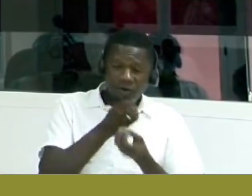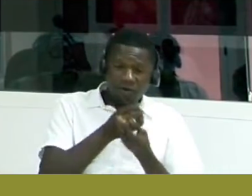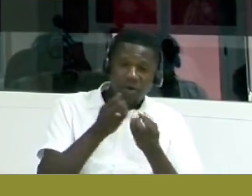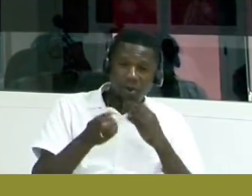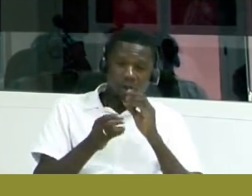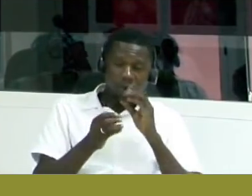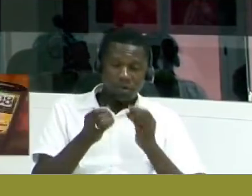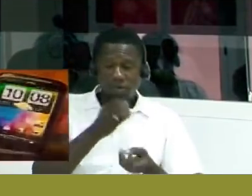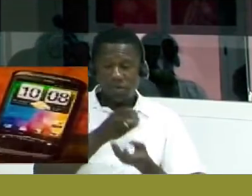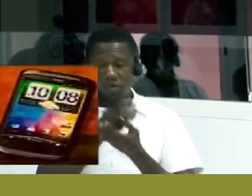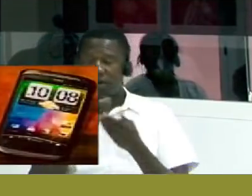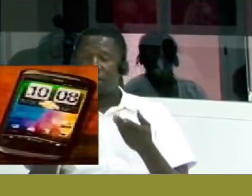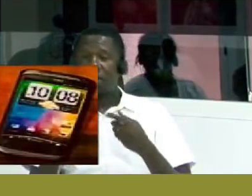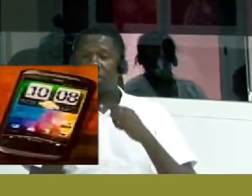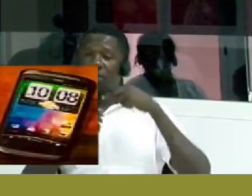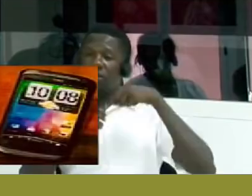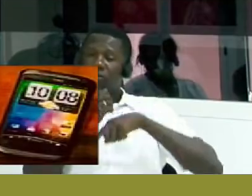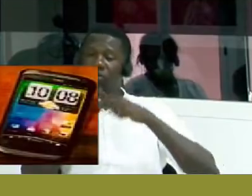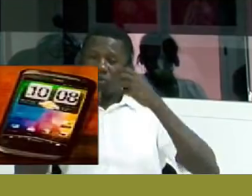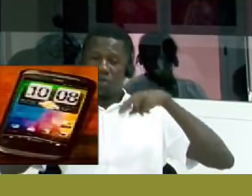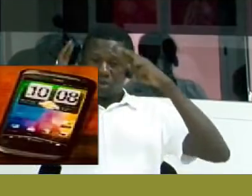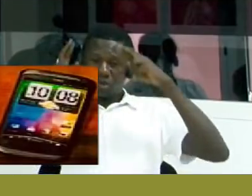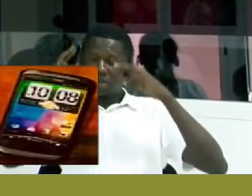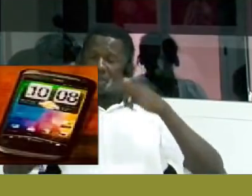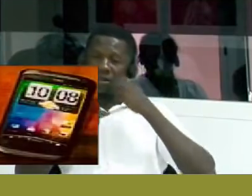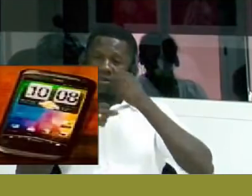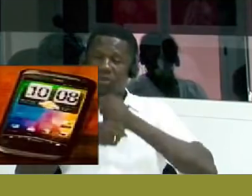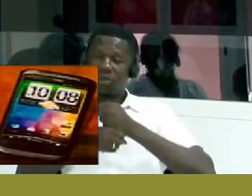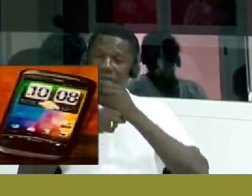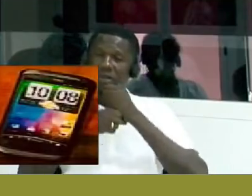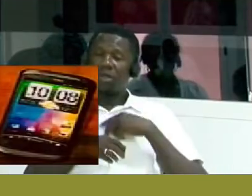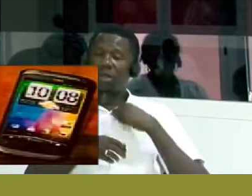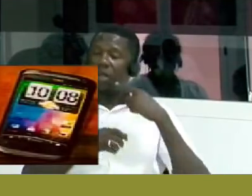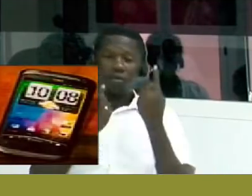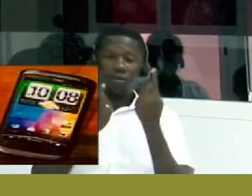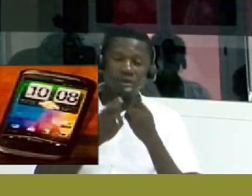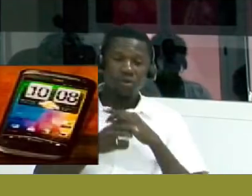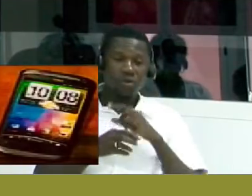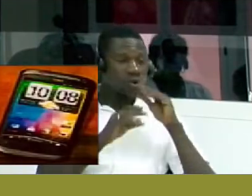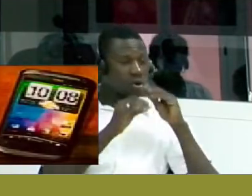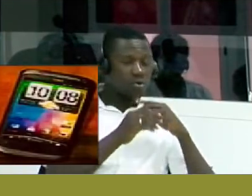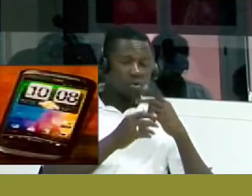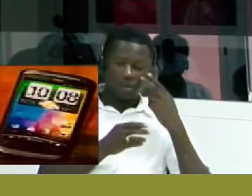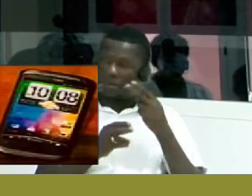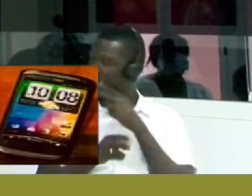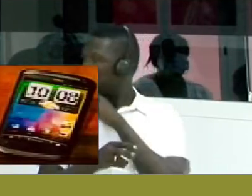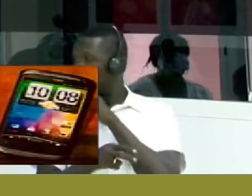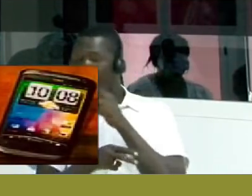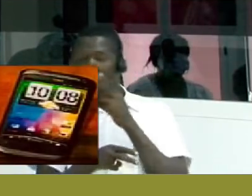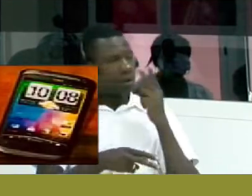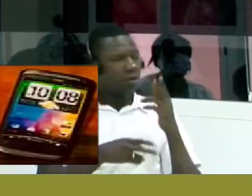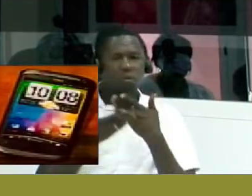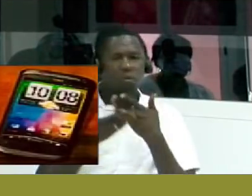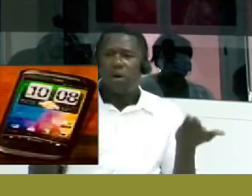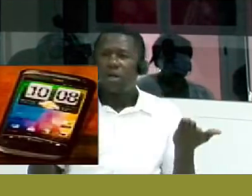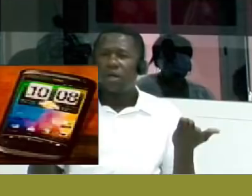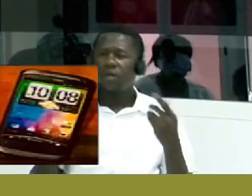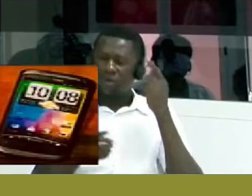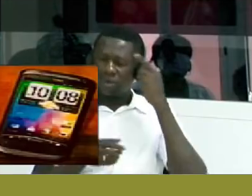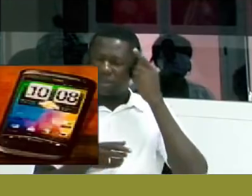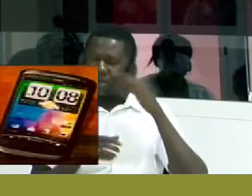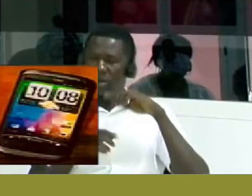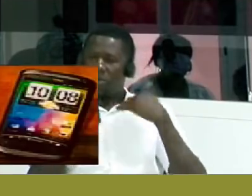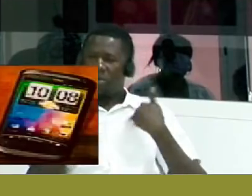mosques, in this, in that, so that everybody who is talking, you'll be doing like this? Look, who is? Why? You think if people go to work under